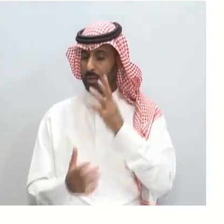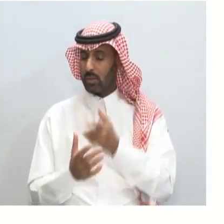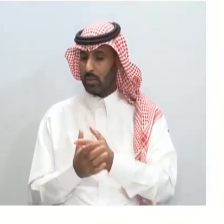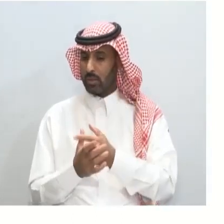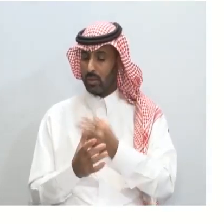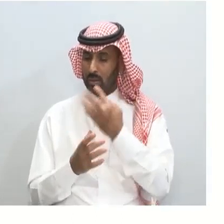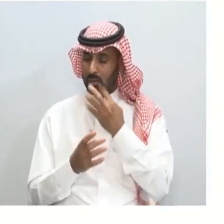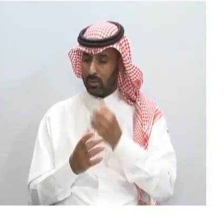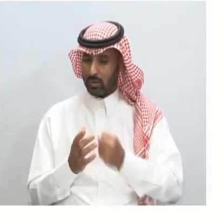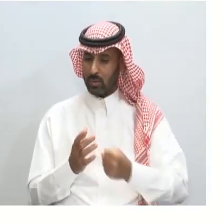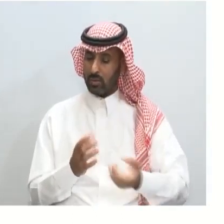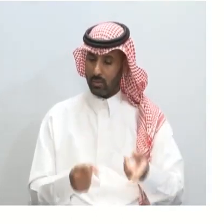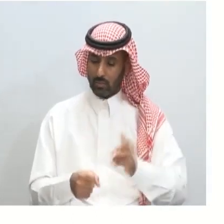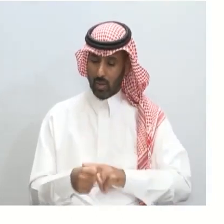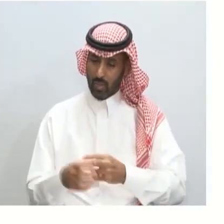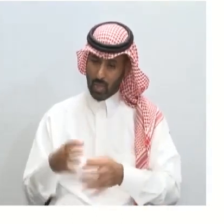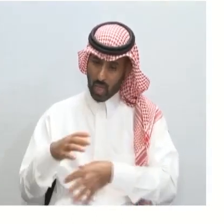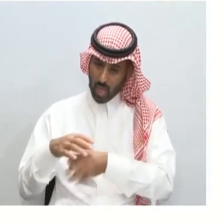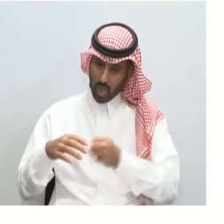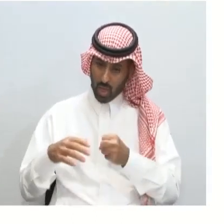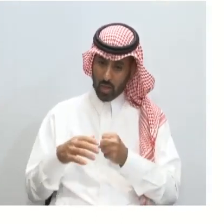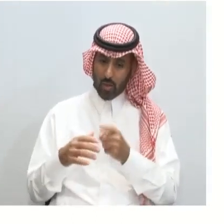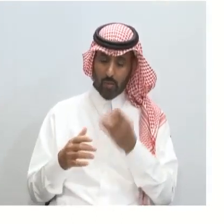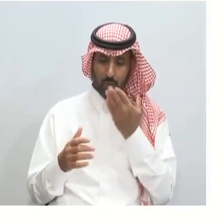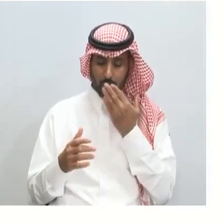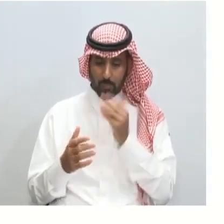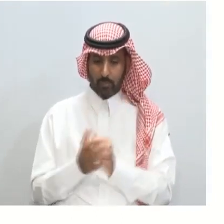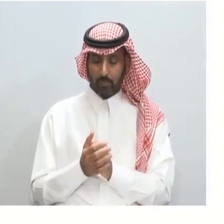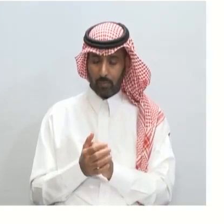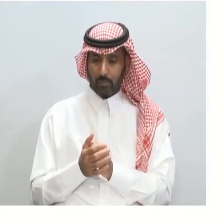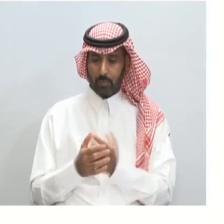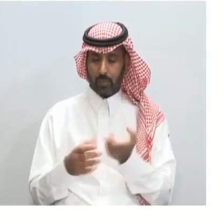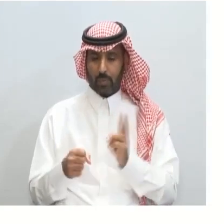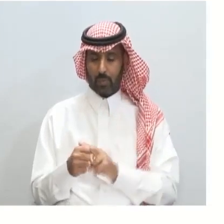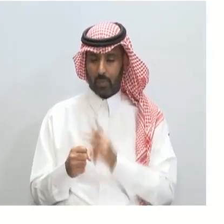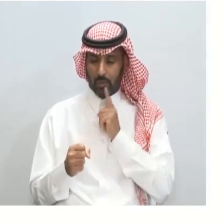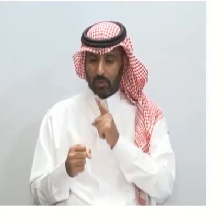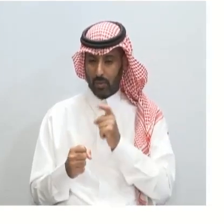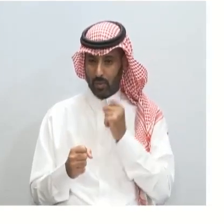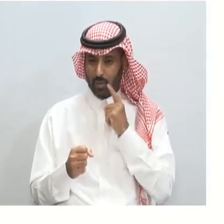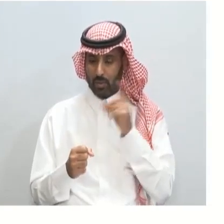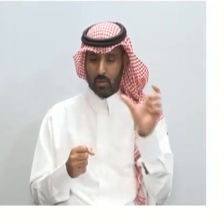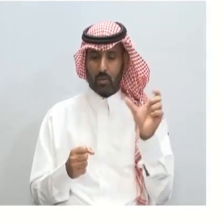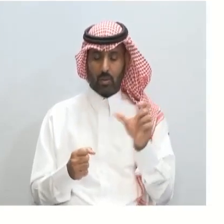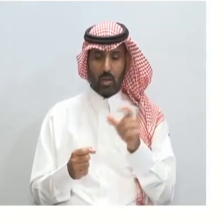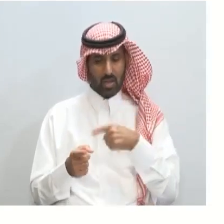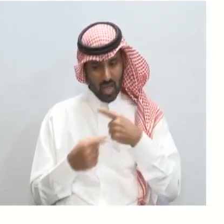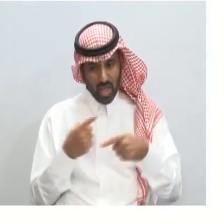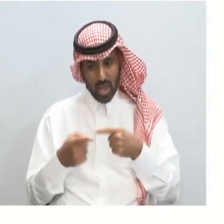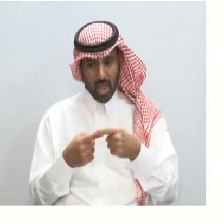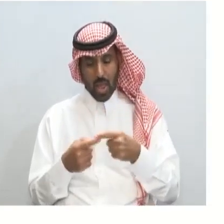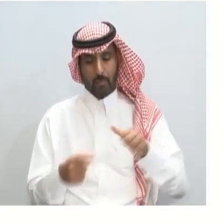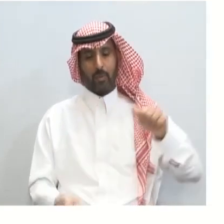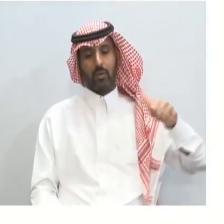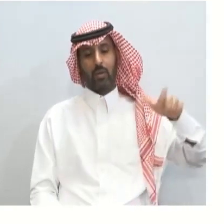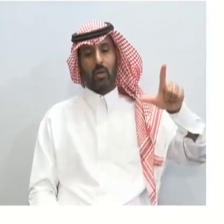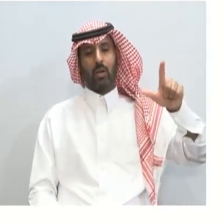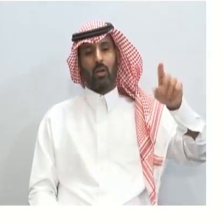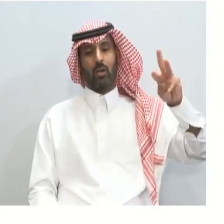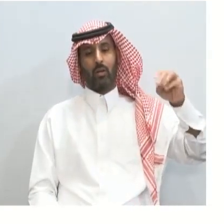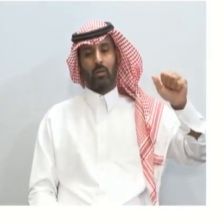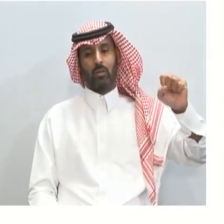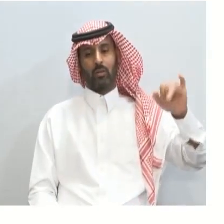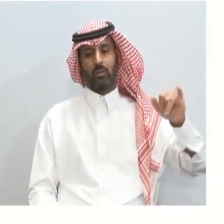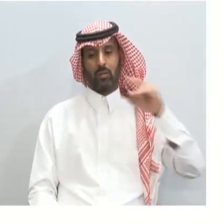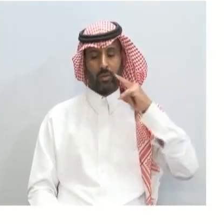will probably steal again, and try to point out that the expression always implies a negative